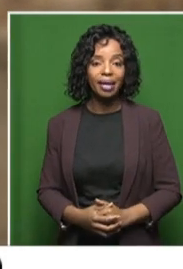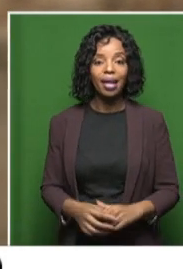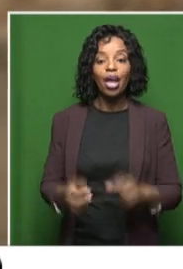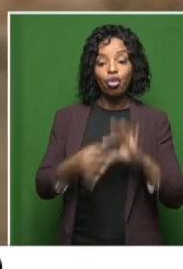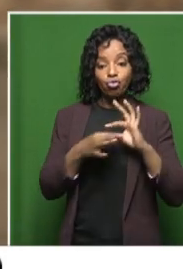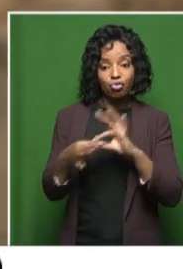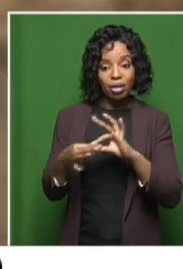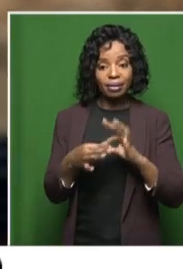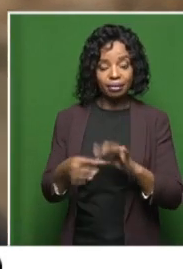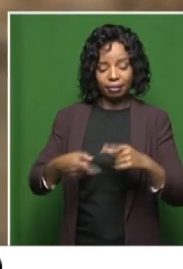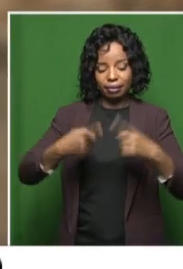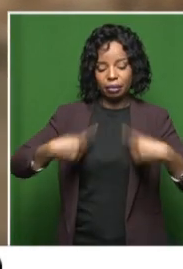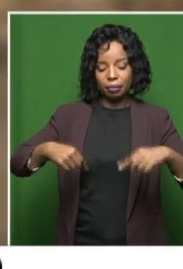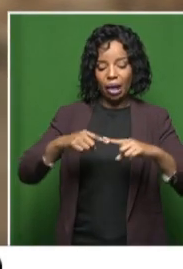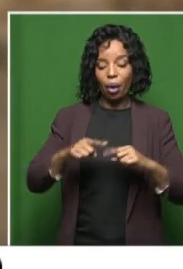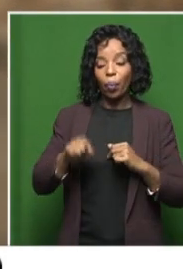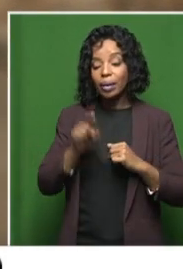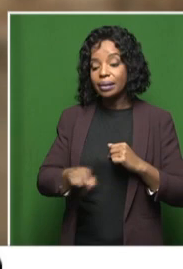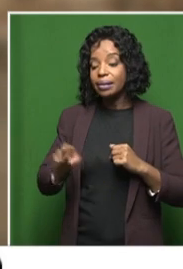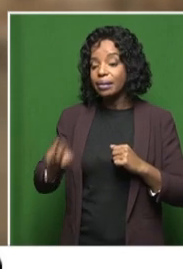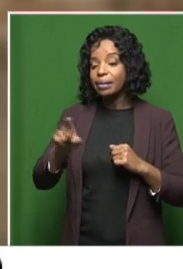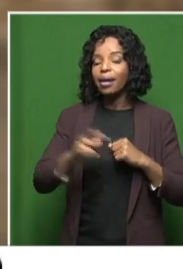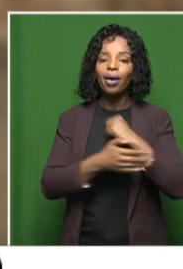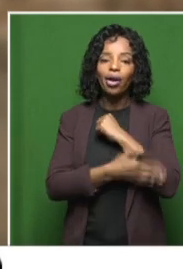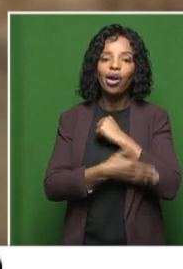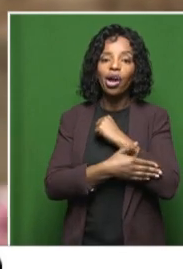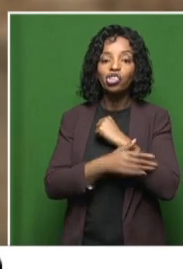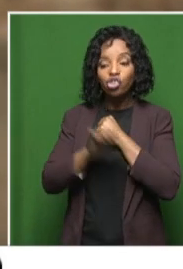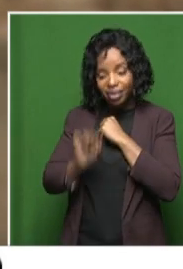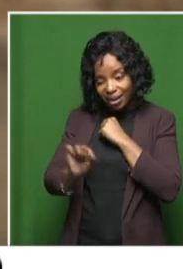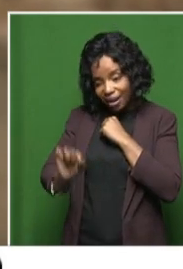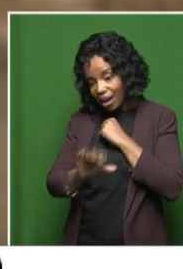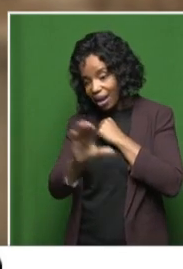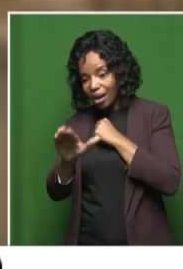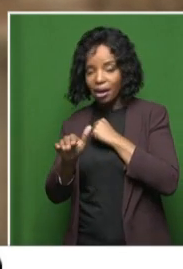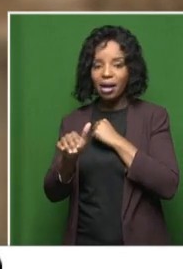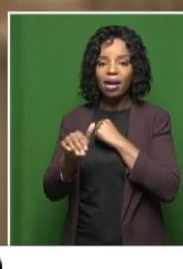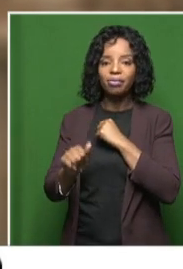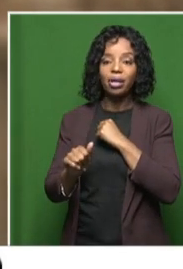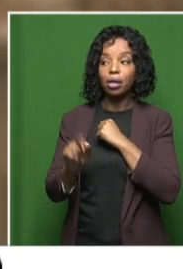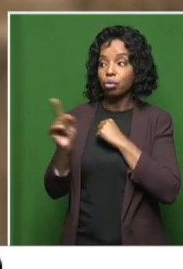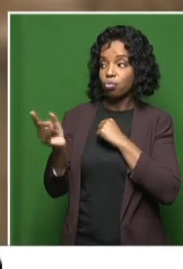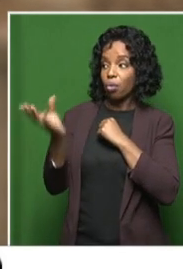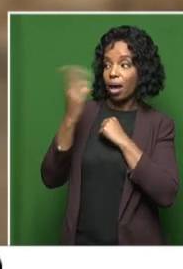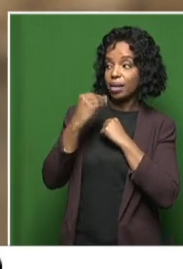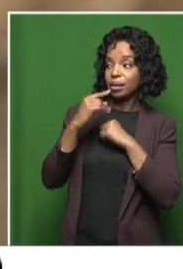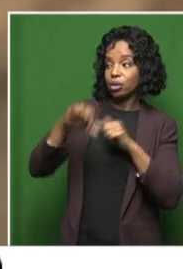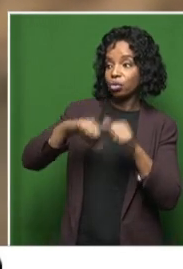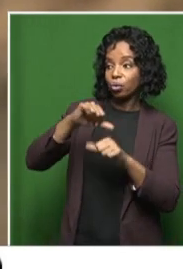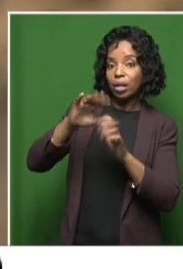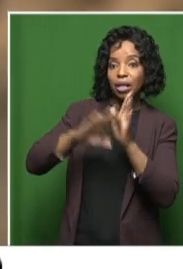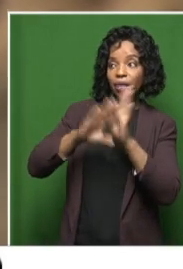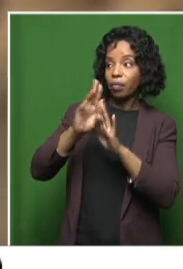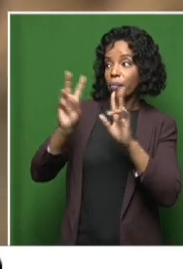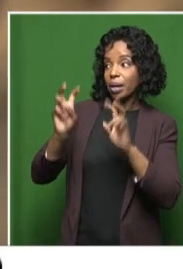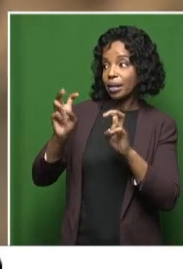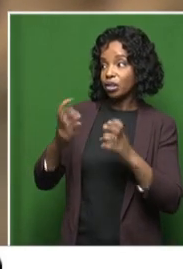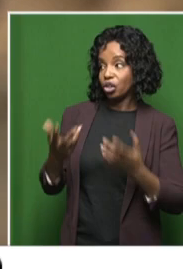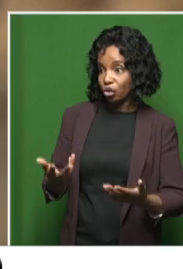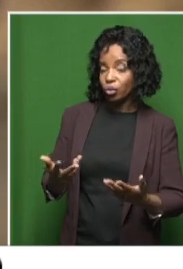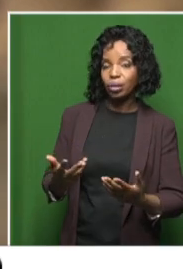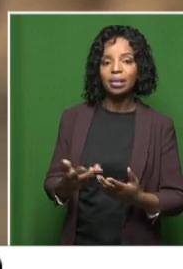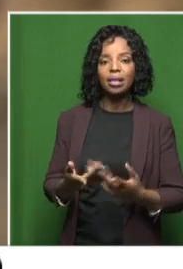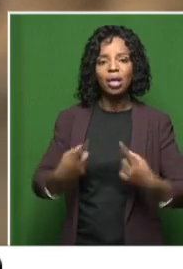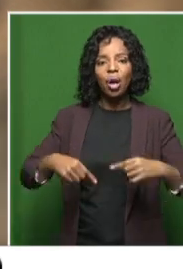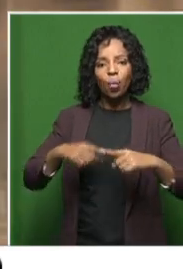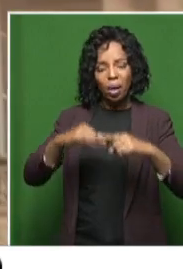be relationship. You asked me about issues of social development. Our relationship should be focusing on what do we do to